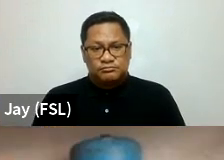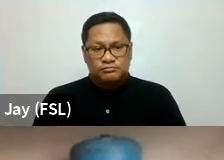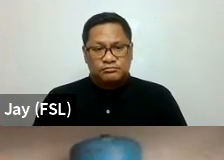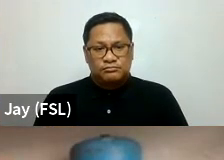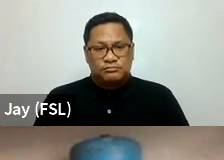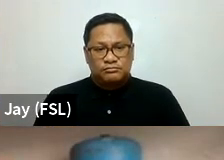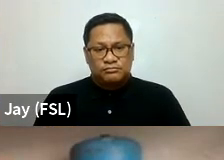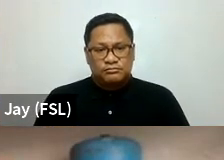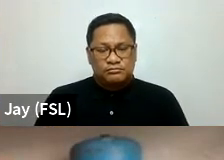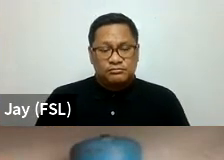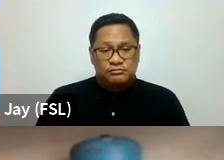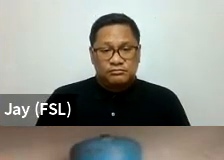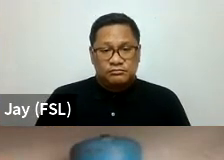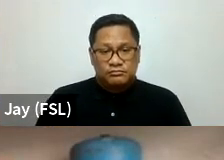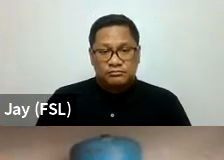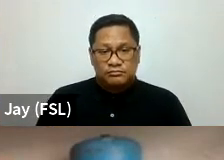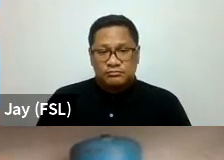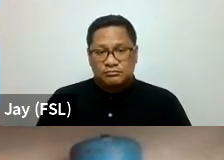Ayan. Which leads me